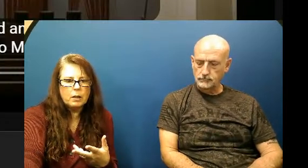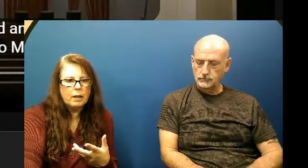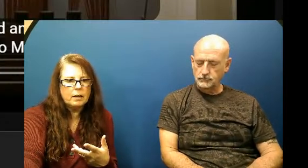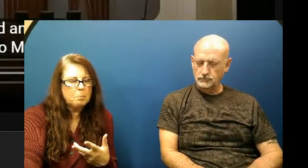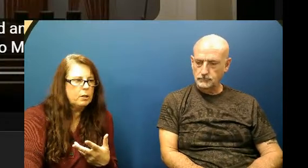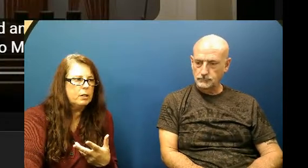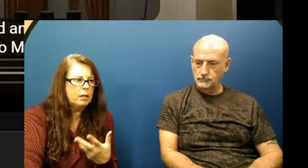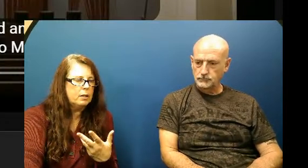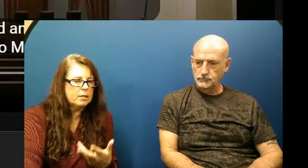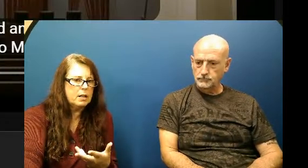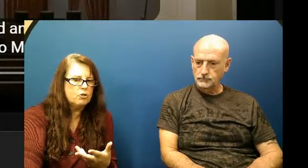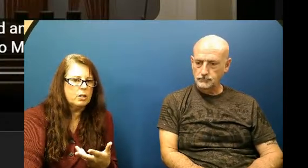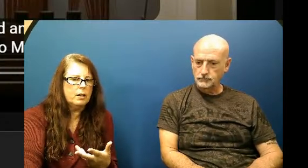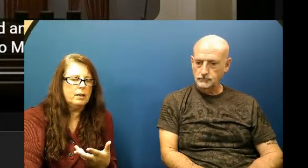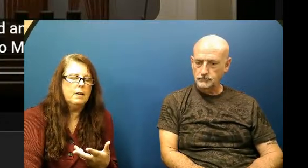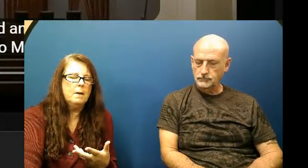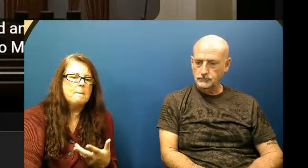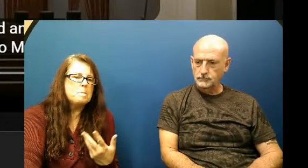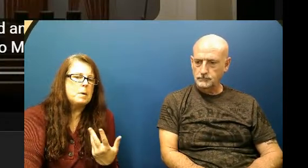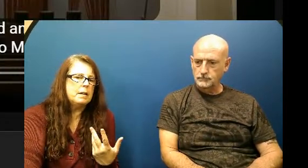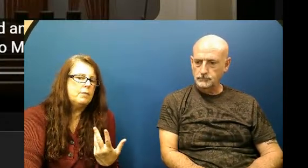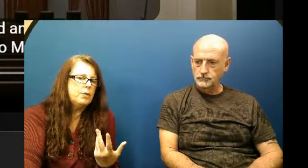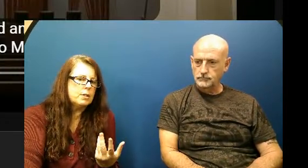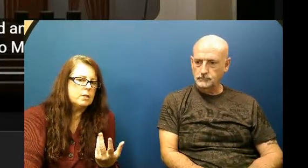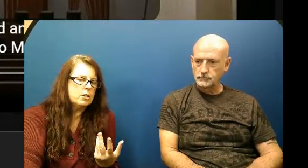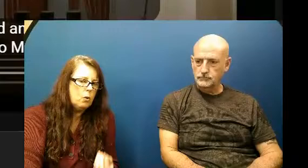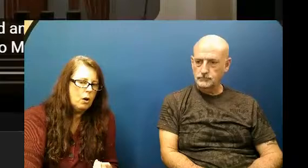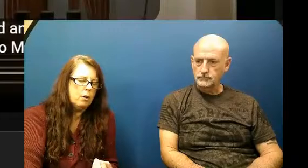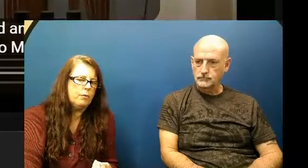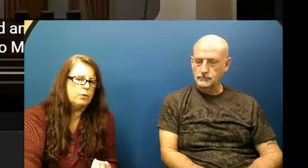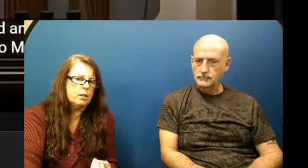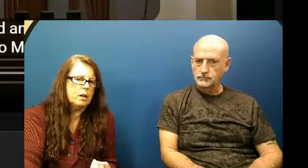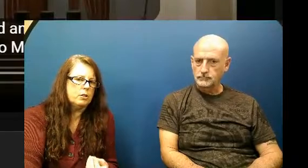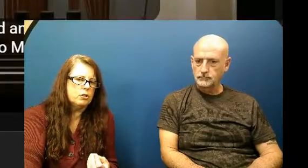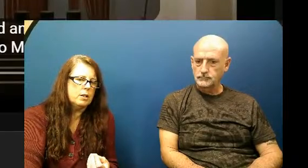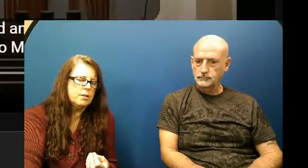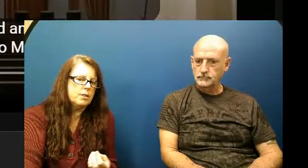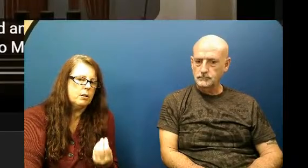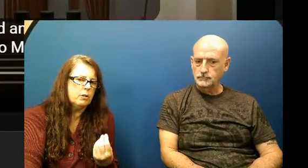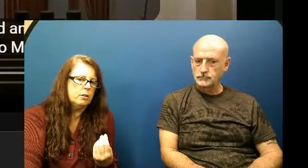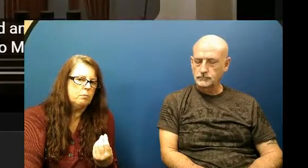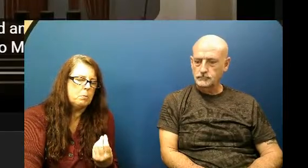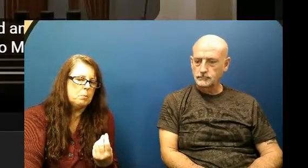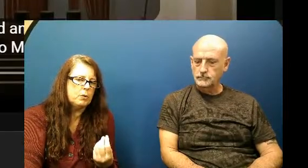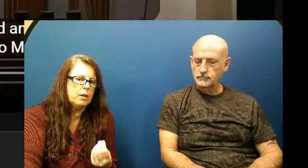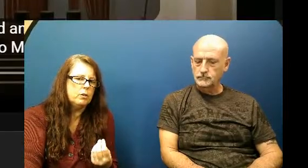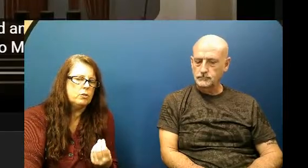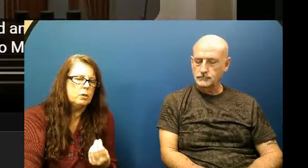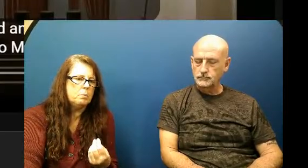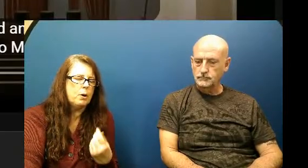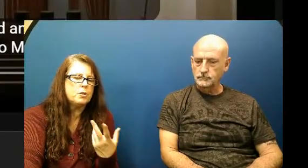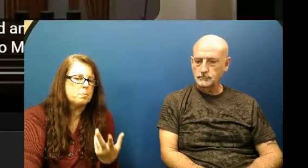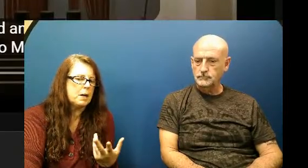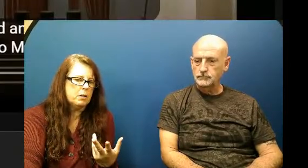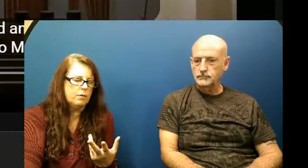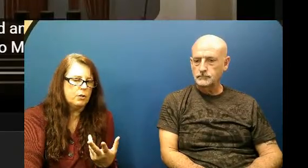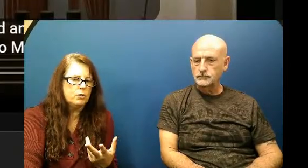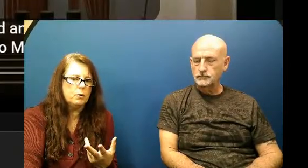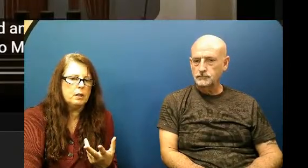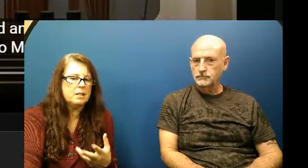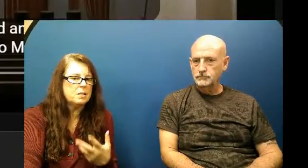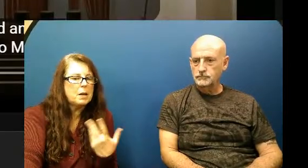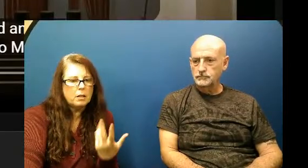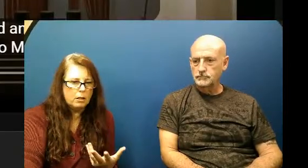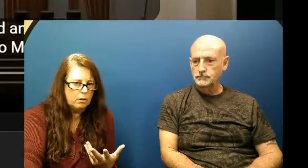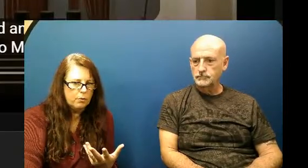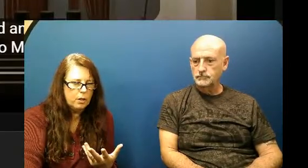going to want to put an extension on it. But if it's so harmful to the country, because they're doing prospective, they're